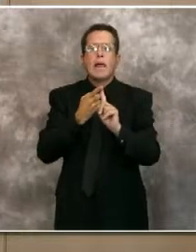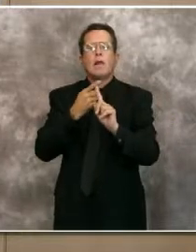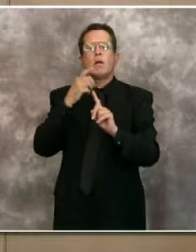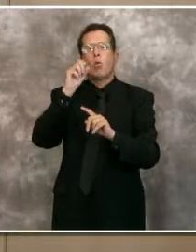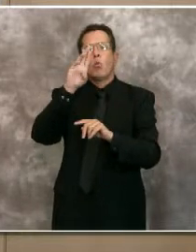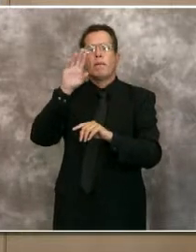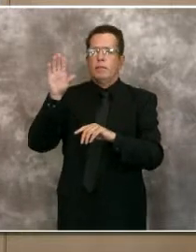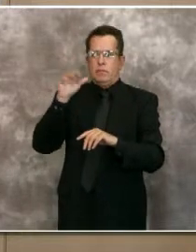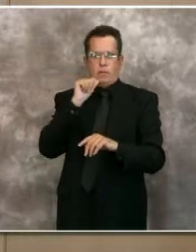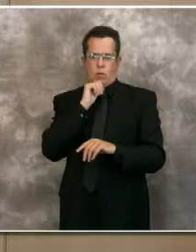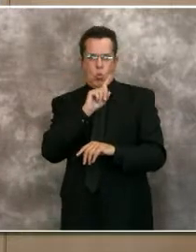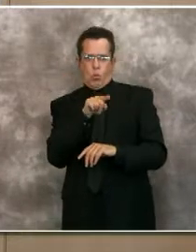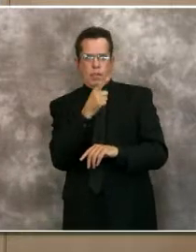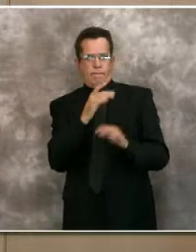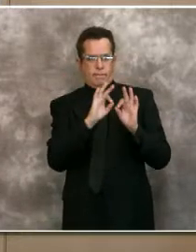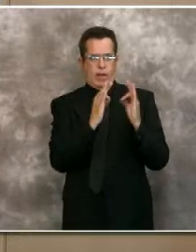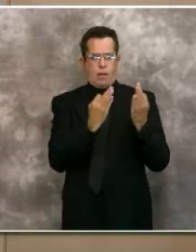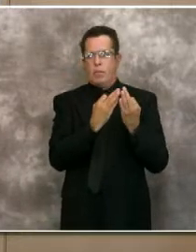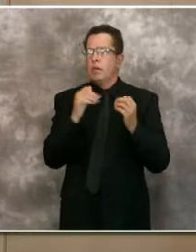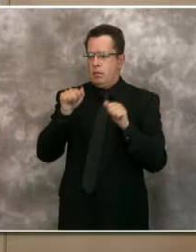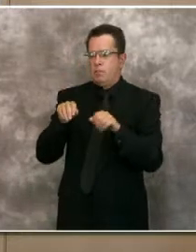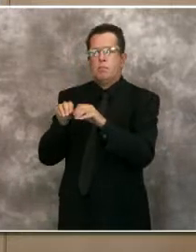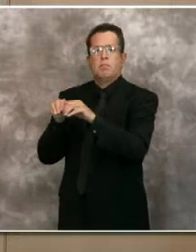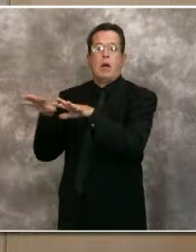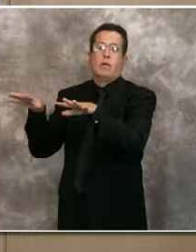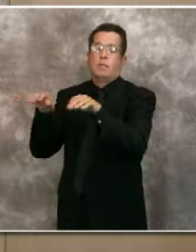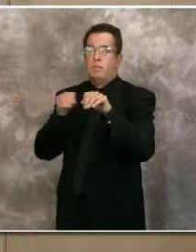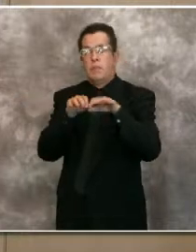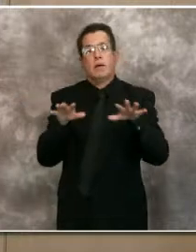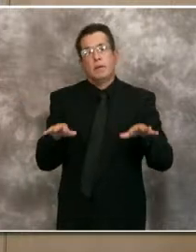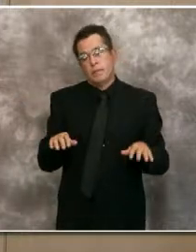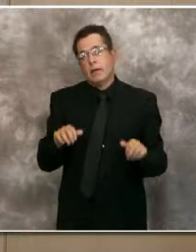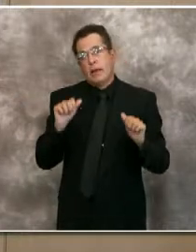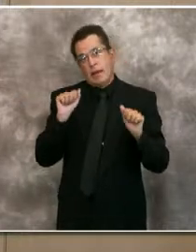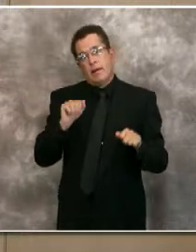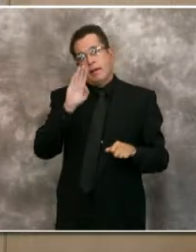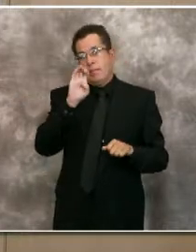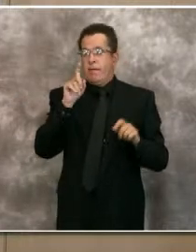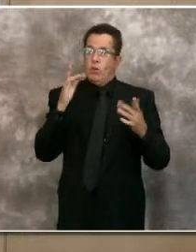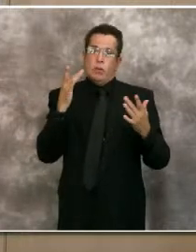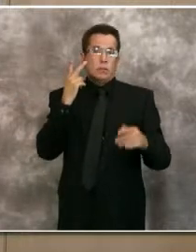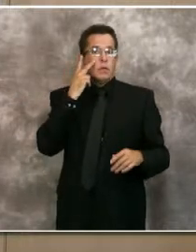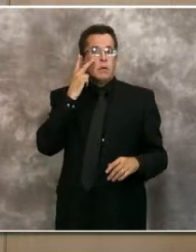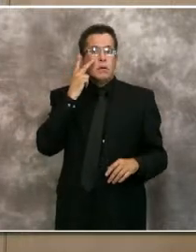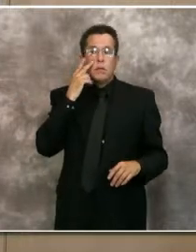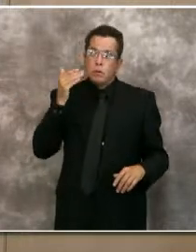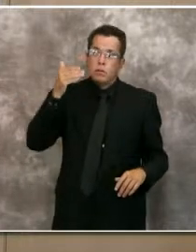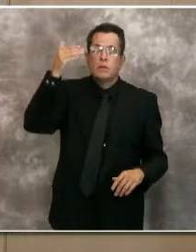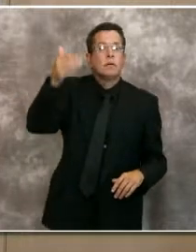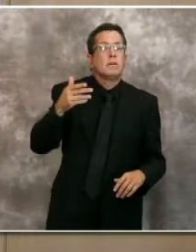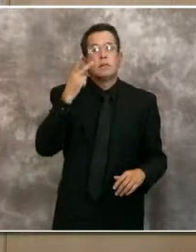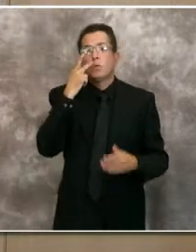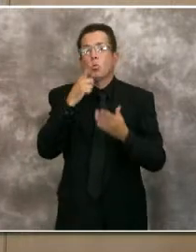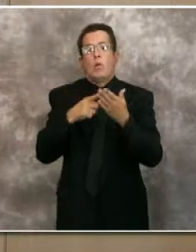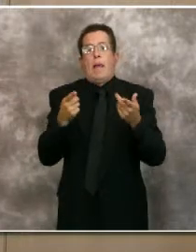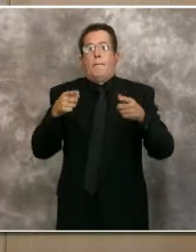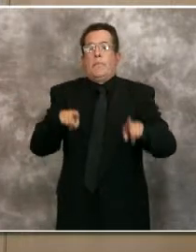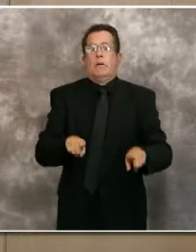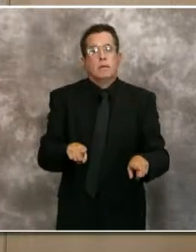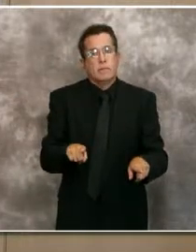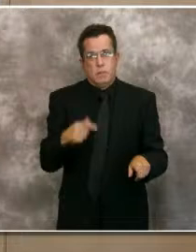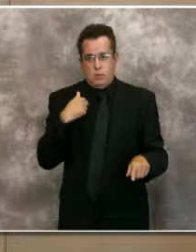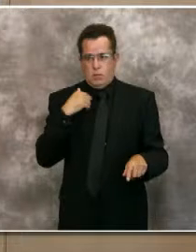a family member or a household member. But we just have to wait and see as to what happens, and we